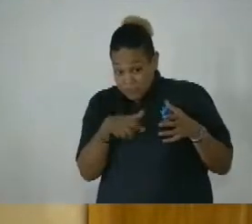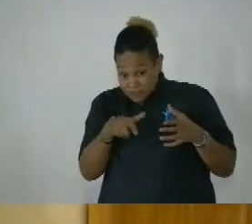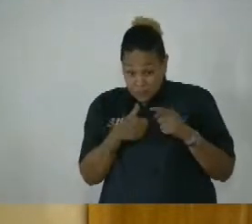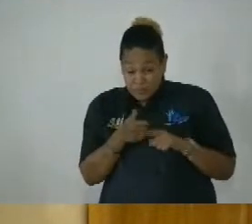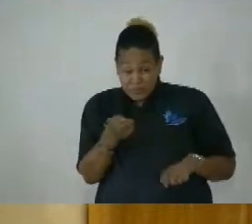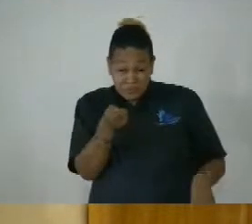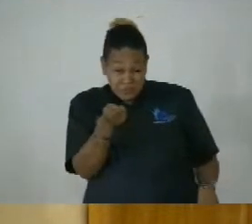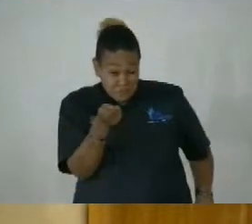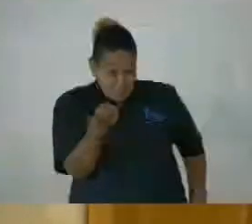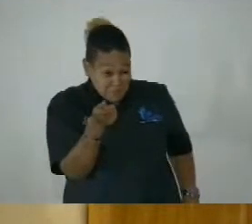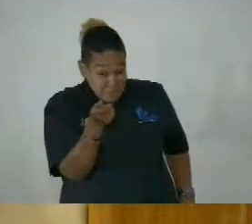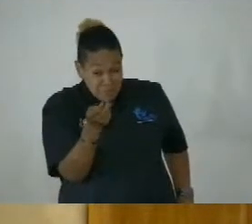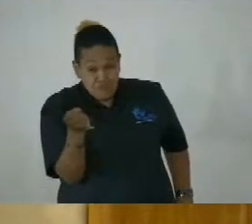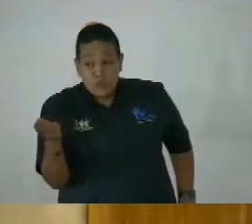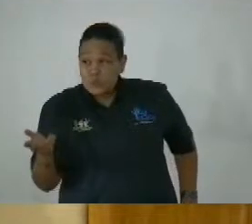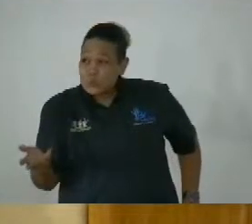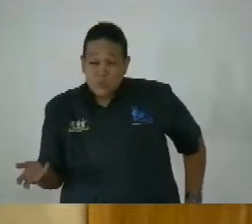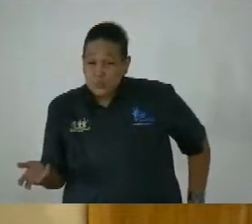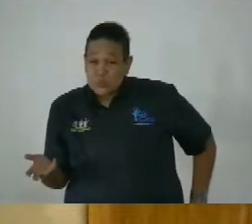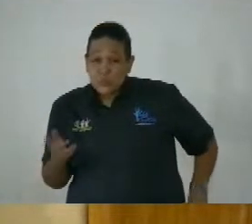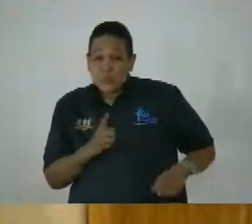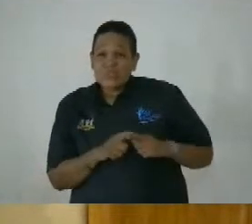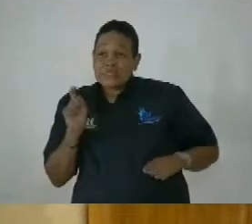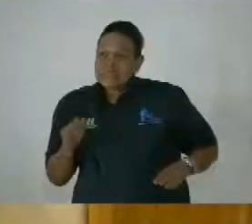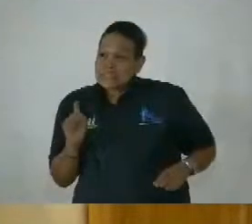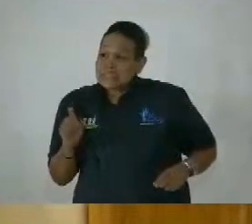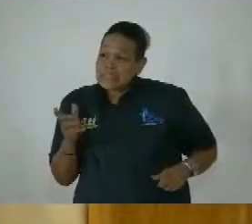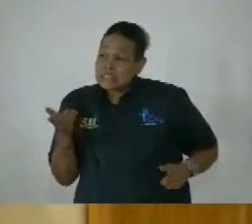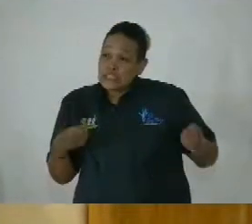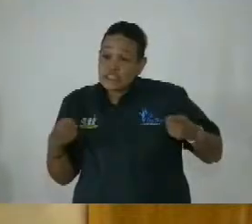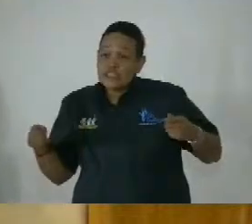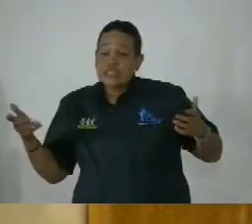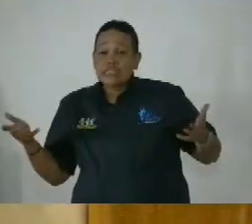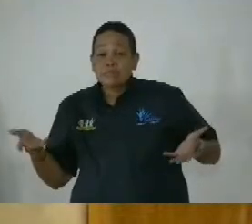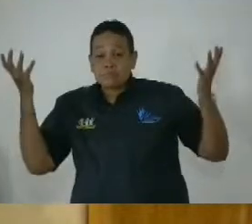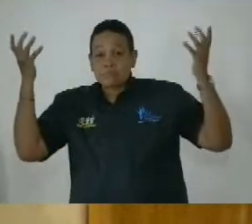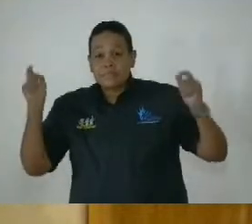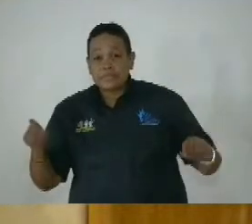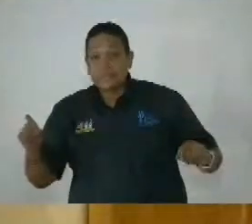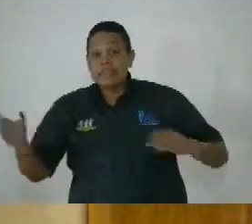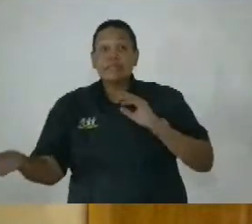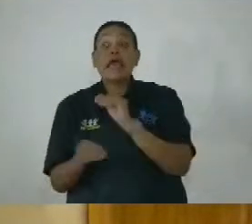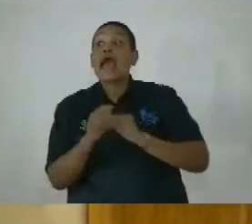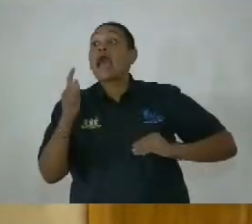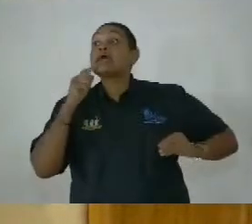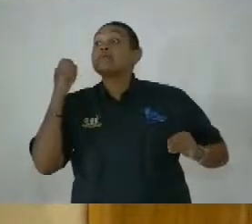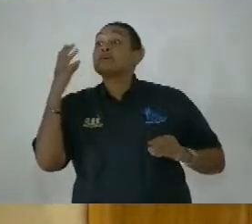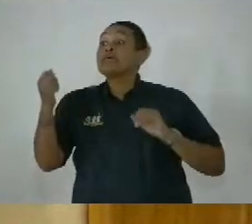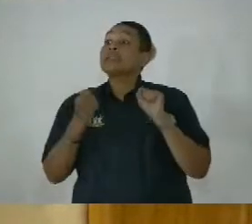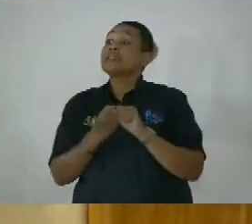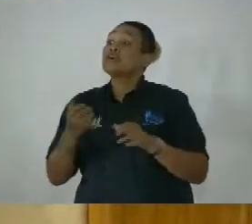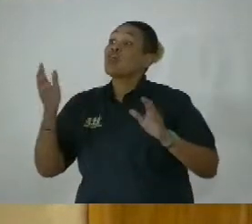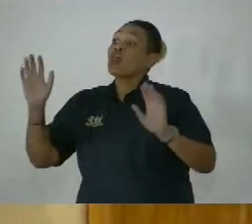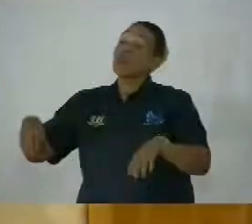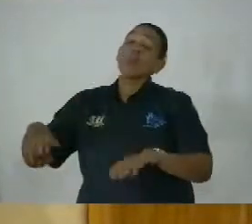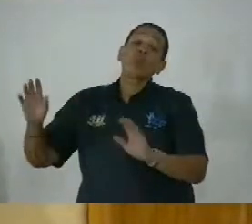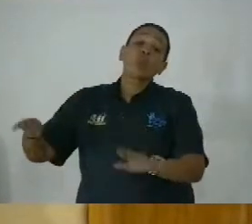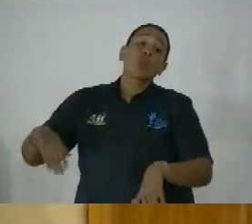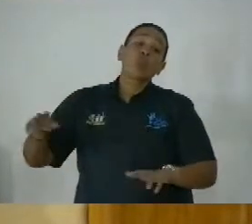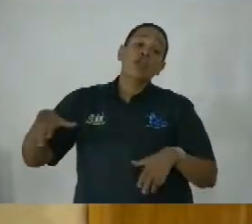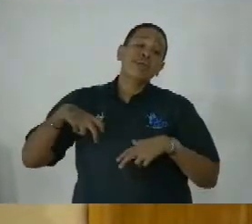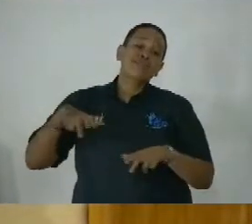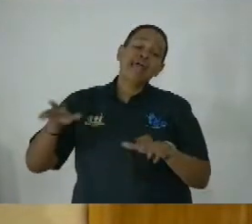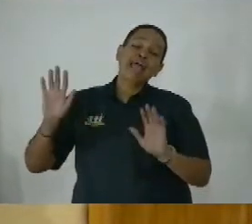that was severely under-resourced and in dire need of change and transformation. Yes. Decades of underinvestment had left the force